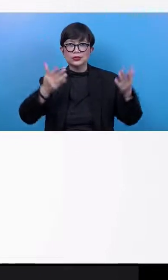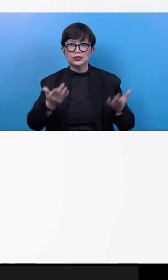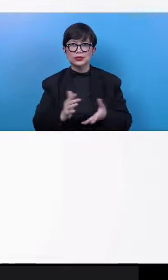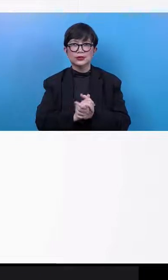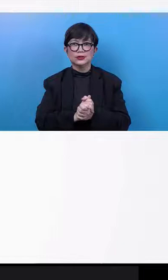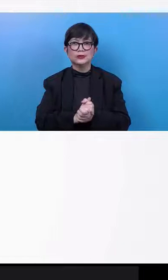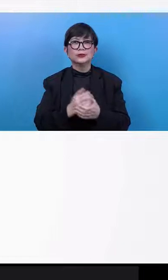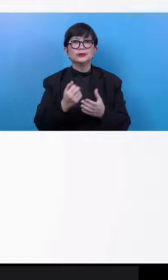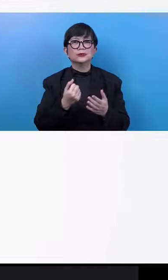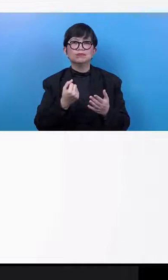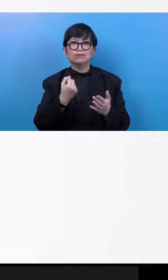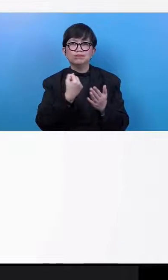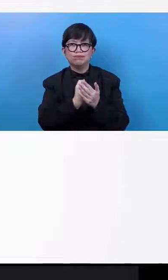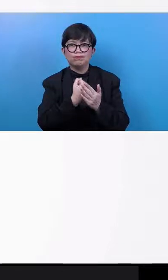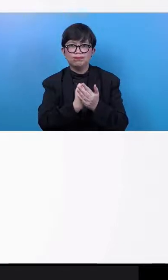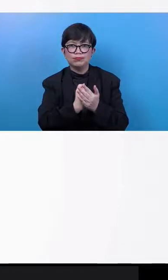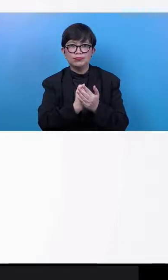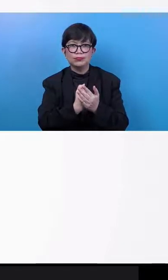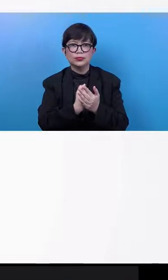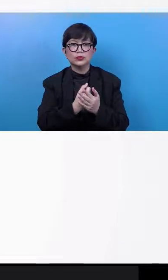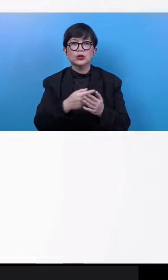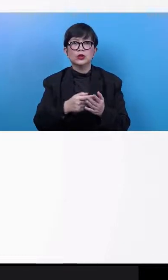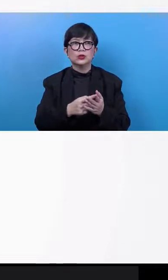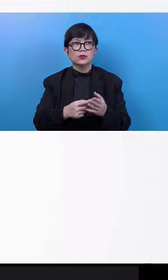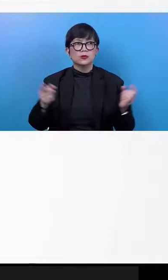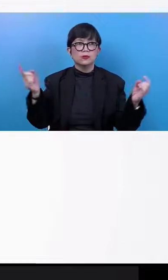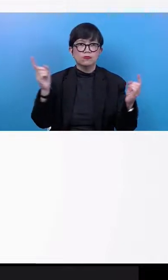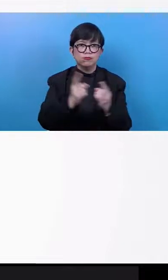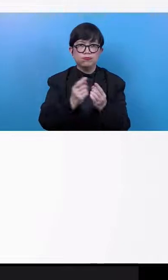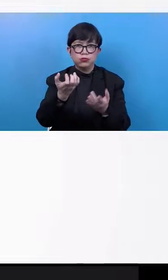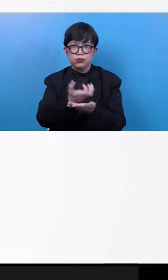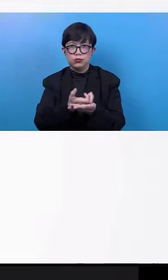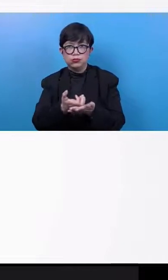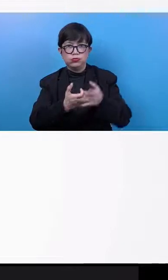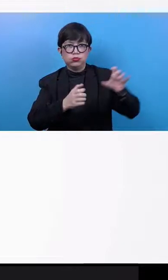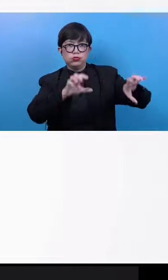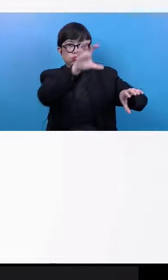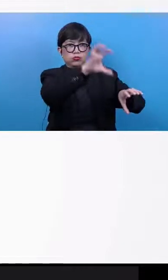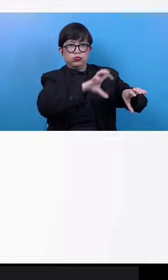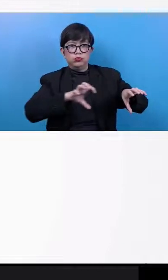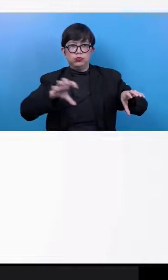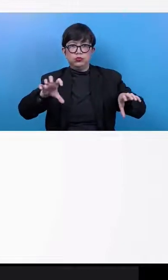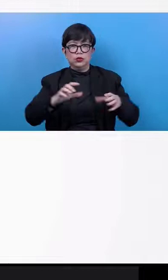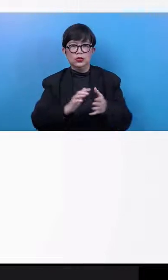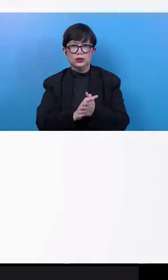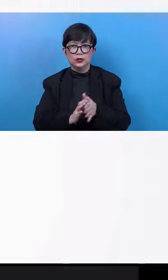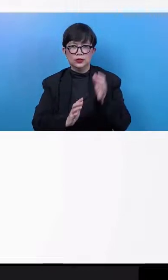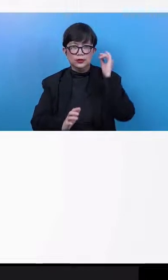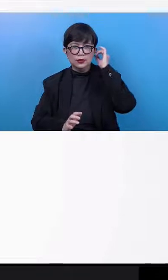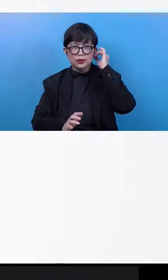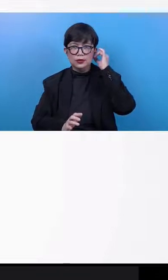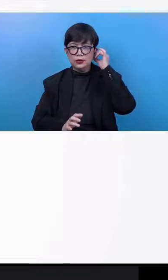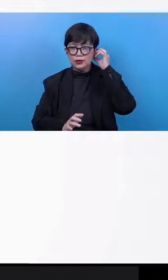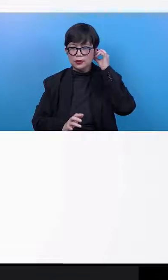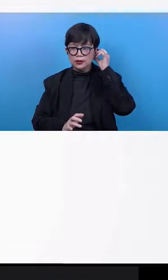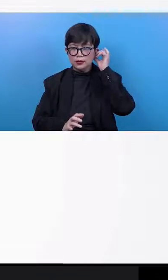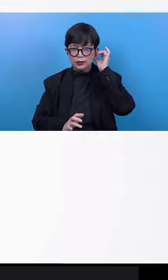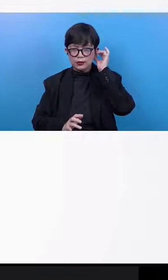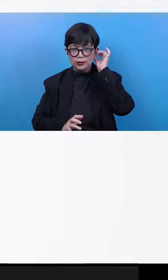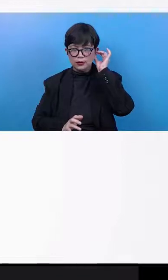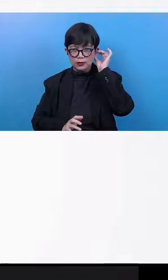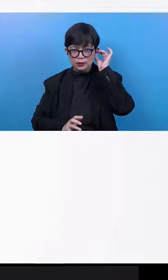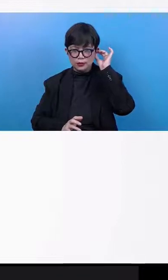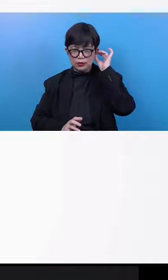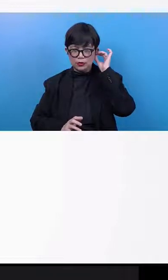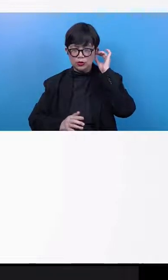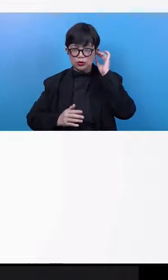economies in the region have in achieving a sustainable recovery from the COVID pandemic. Will someone